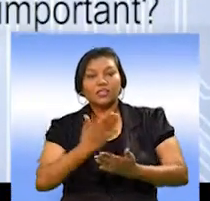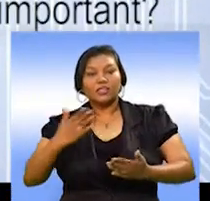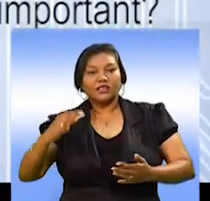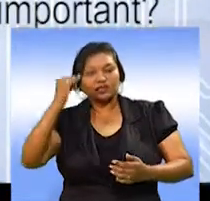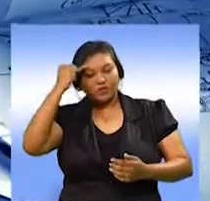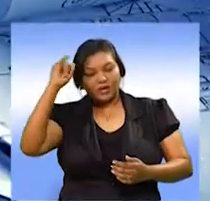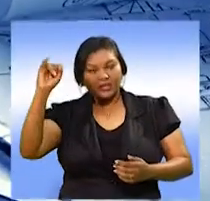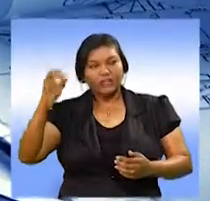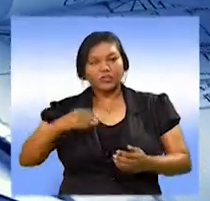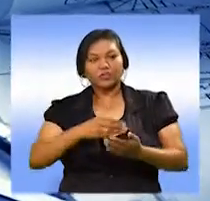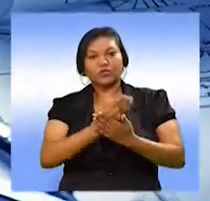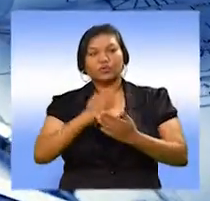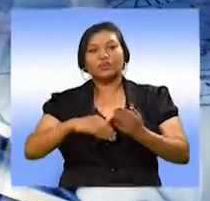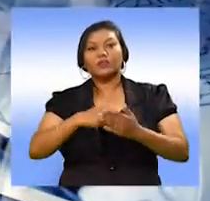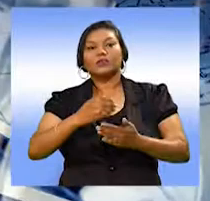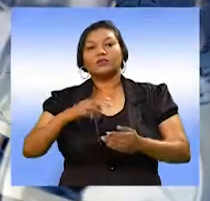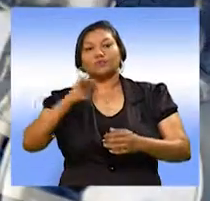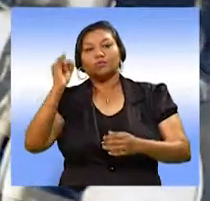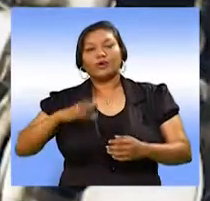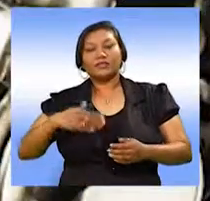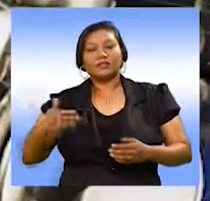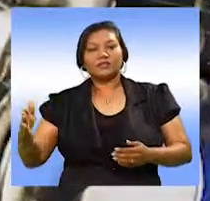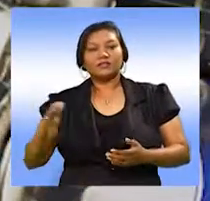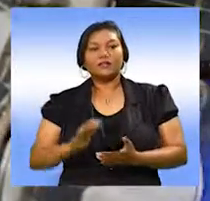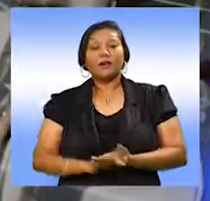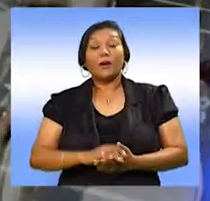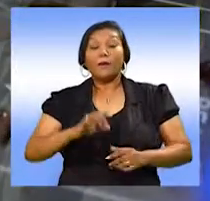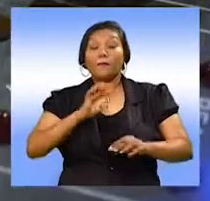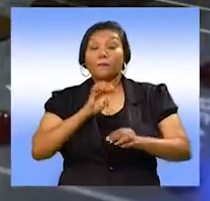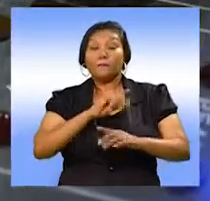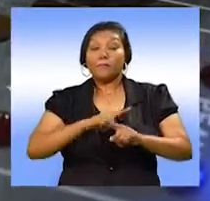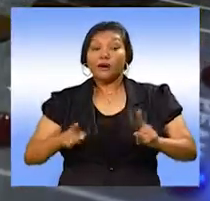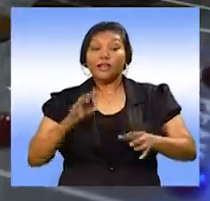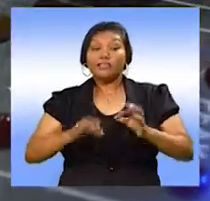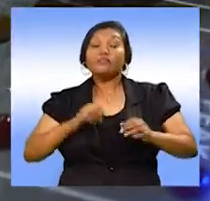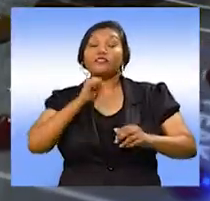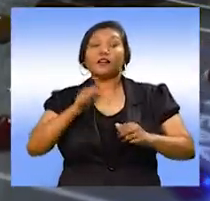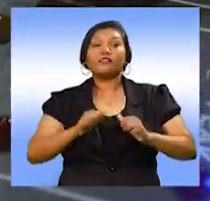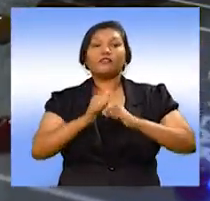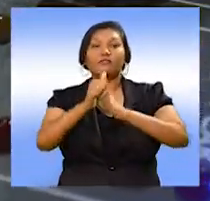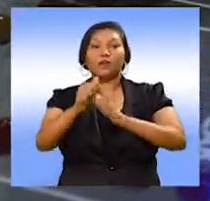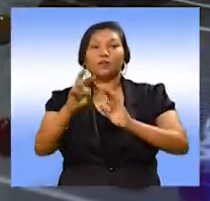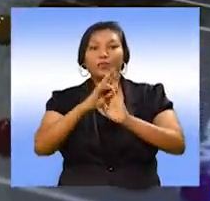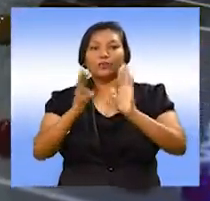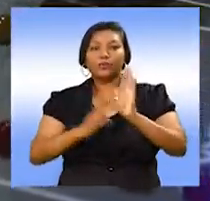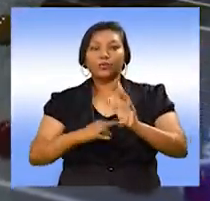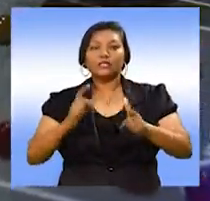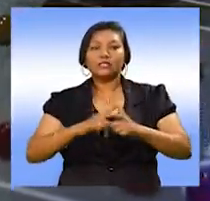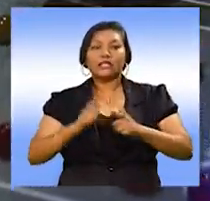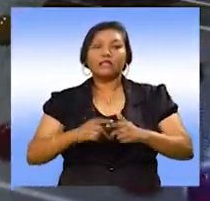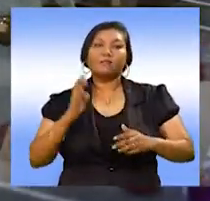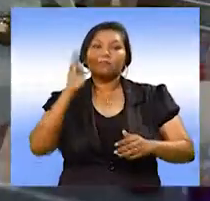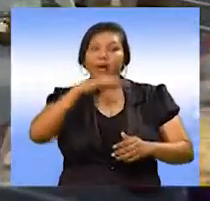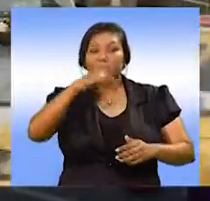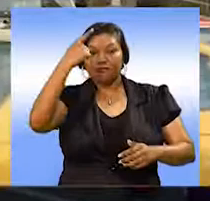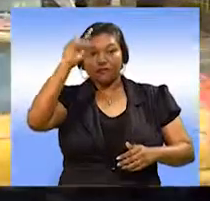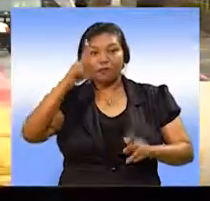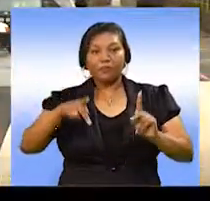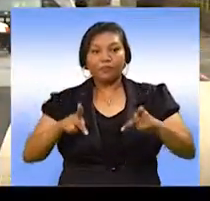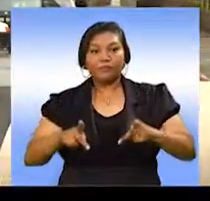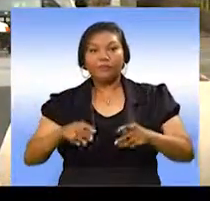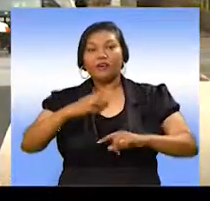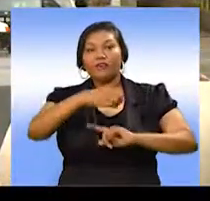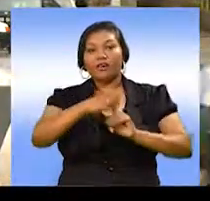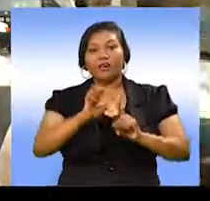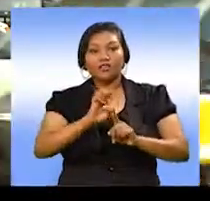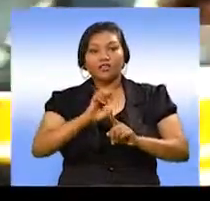important? Because they encourage and stimulate innovation, inventions, creativity, and new ideas. But